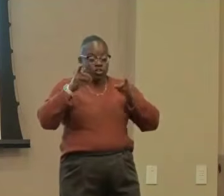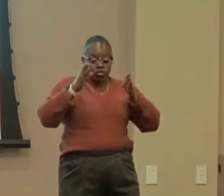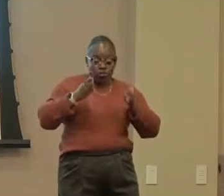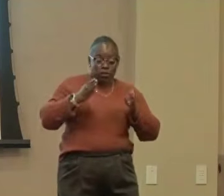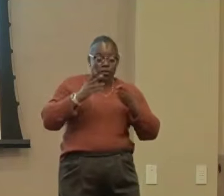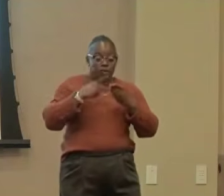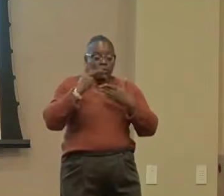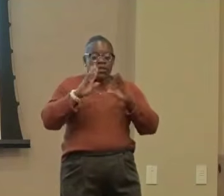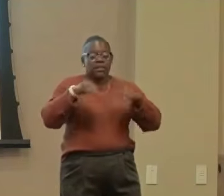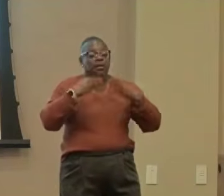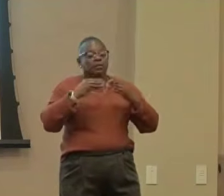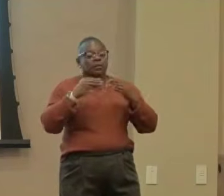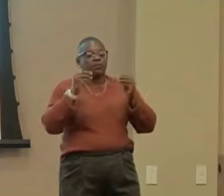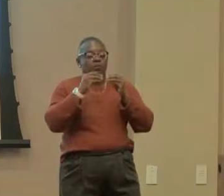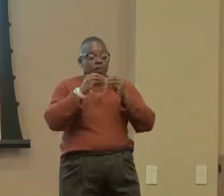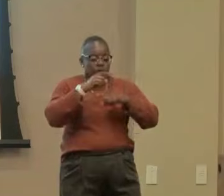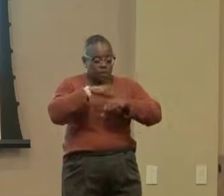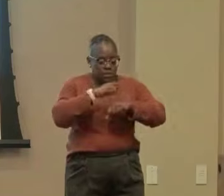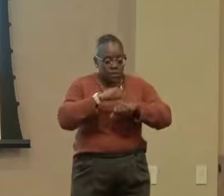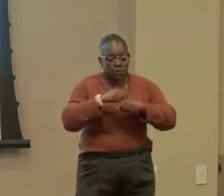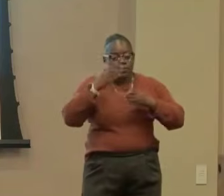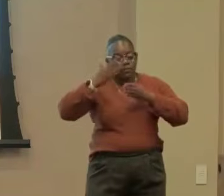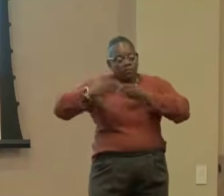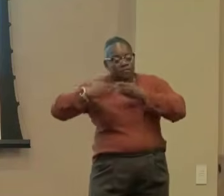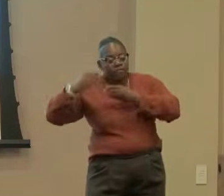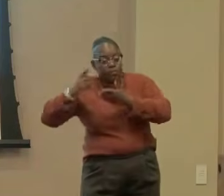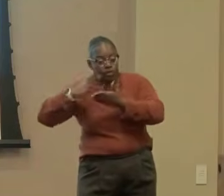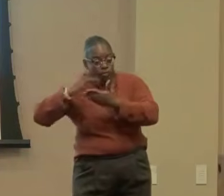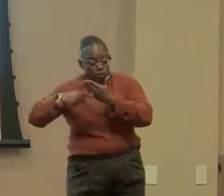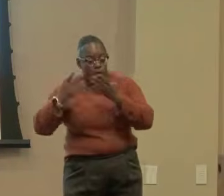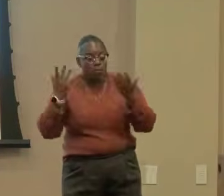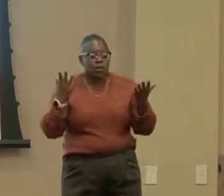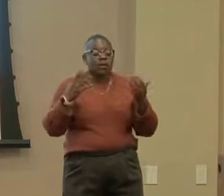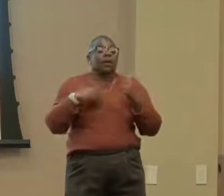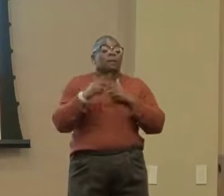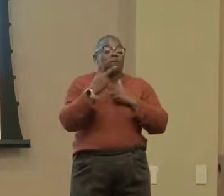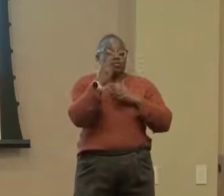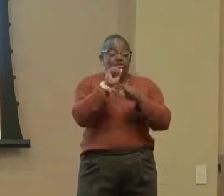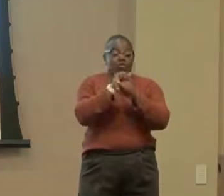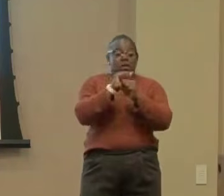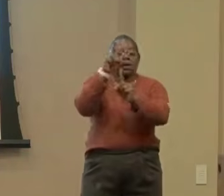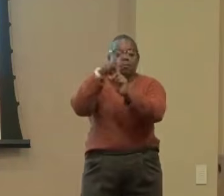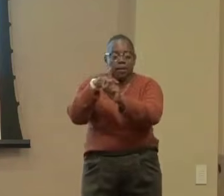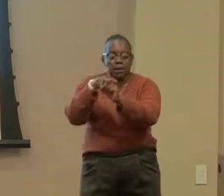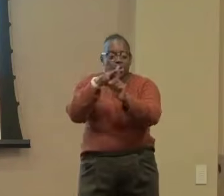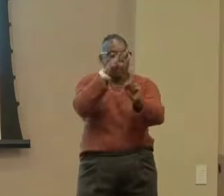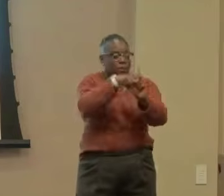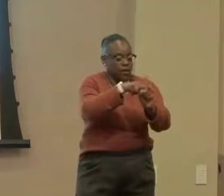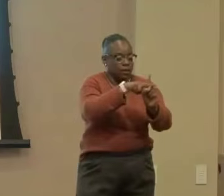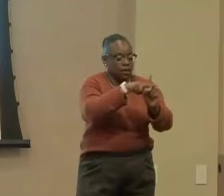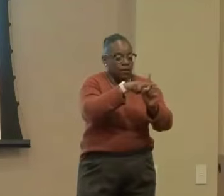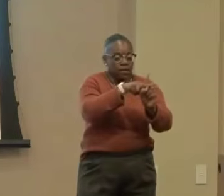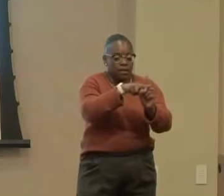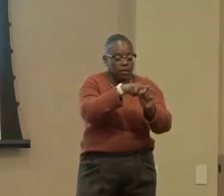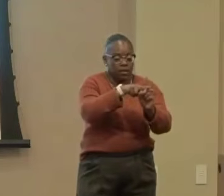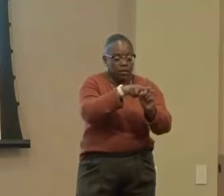gave me extra time to finish the program. But then the first 2 jobs that I applied for,